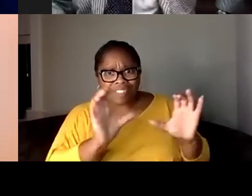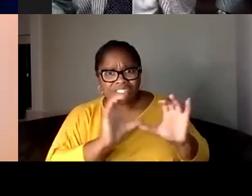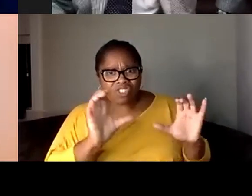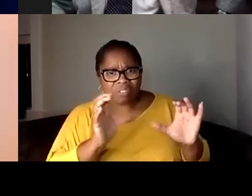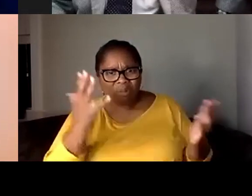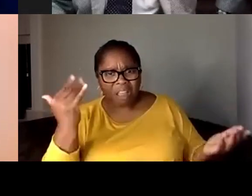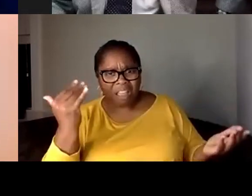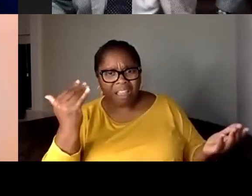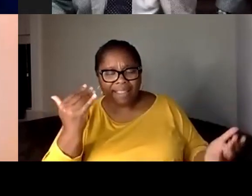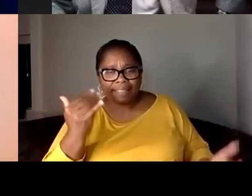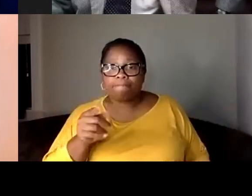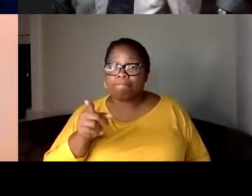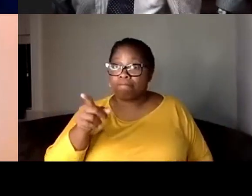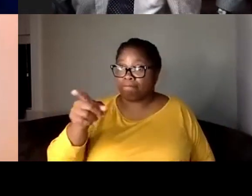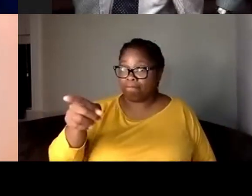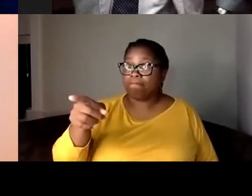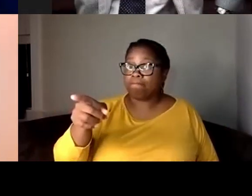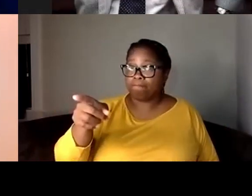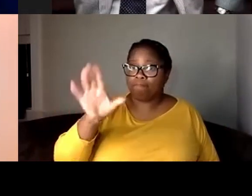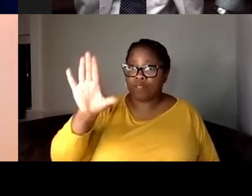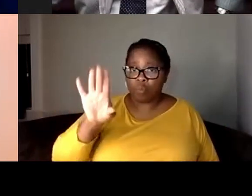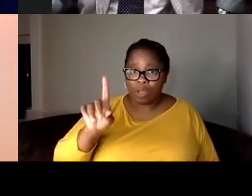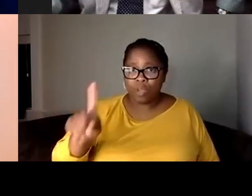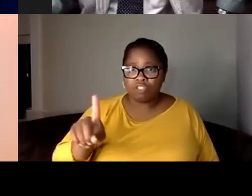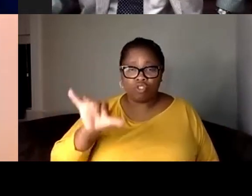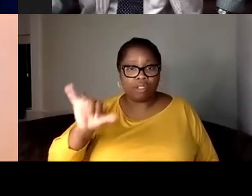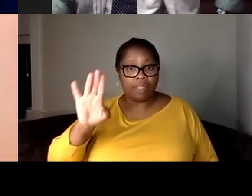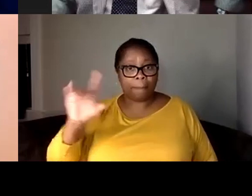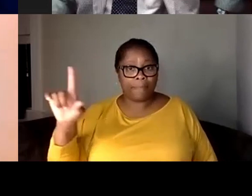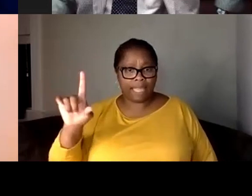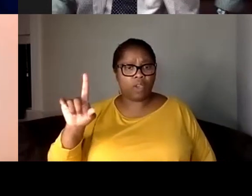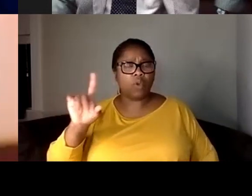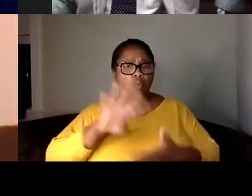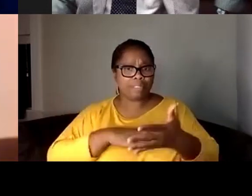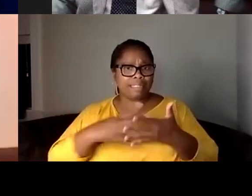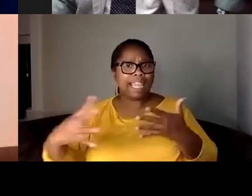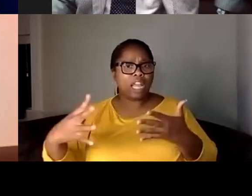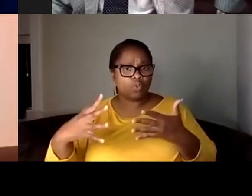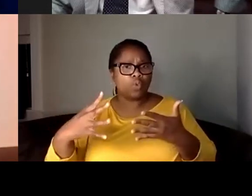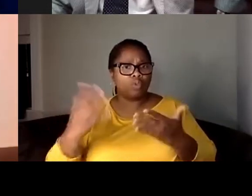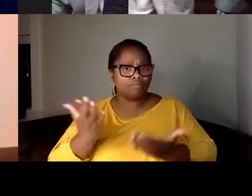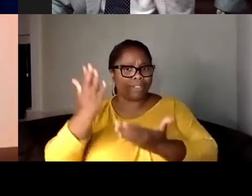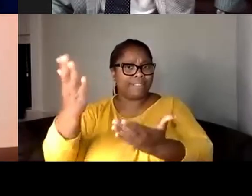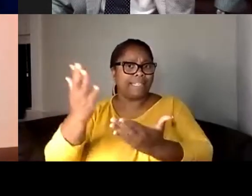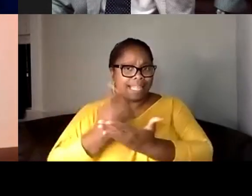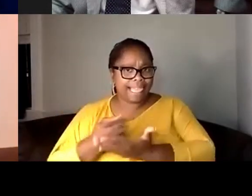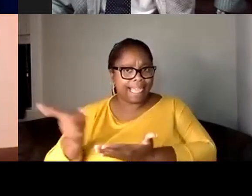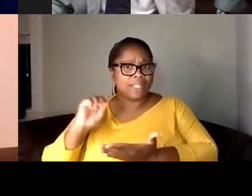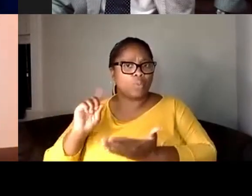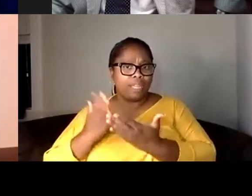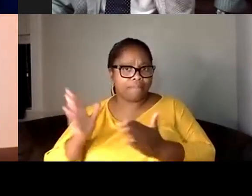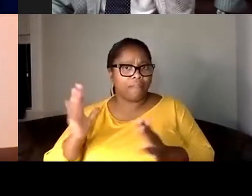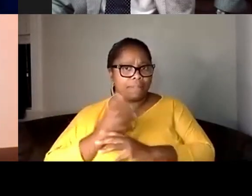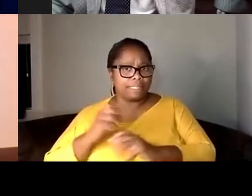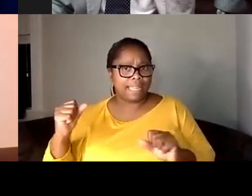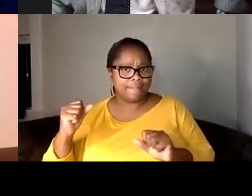You asked a great question. This bill was scheduled to be heard in Assembly Public Safety last week. When we returned to